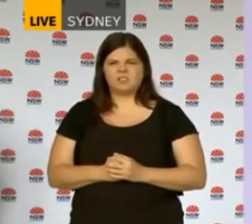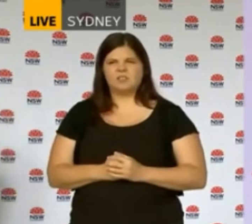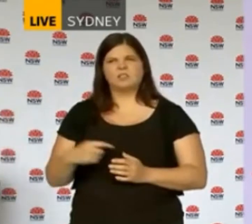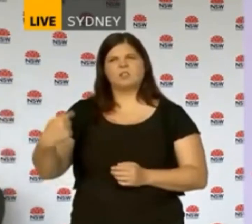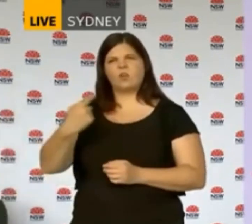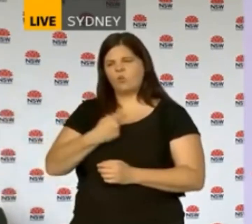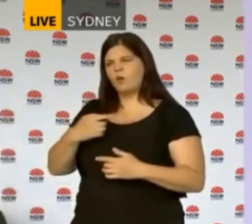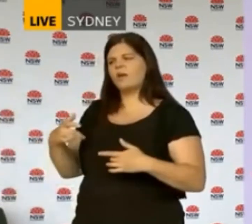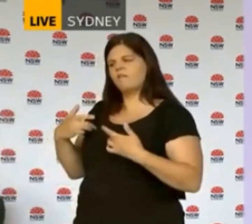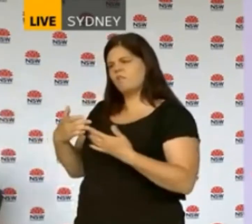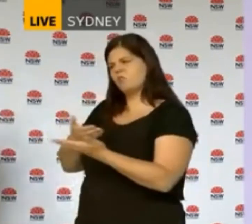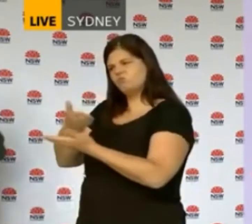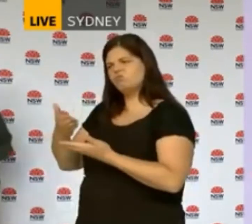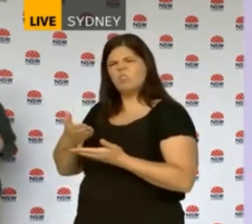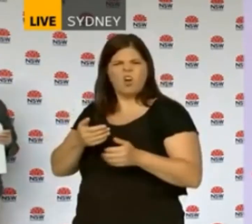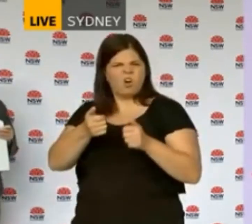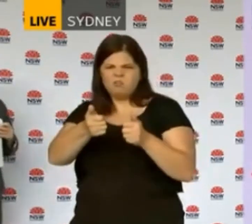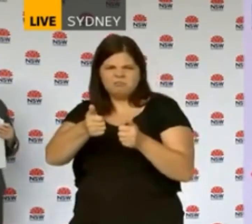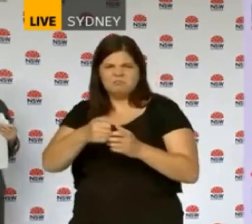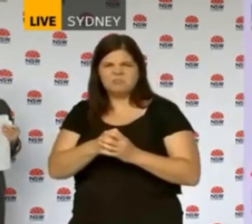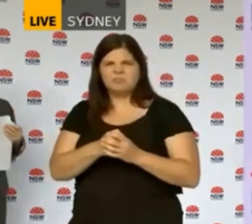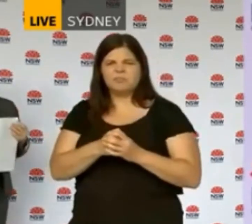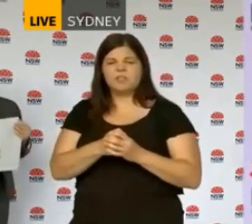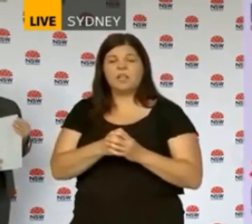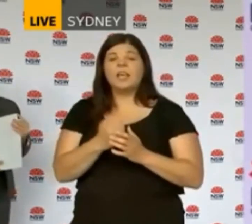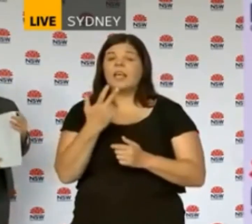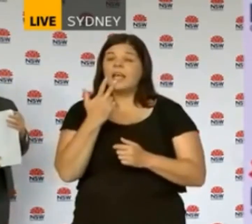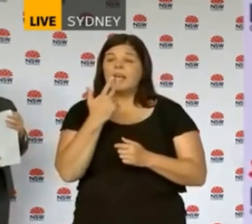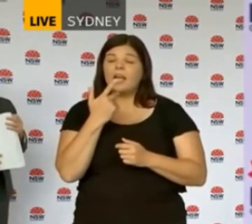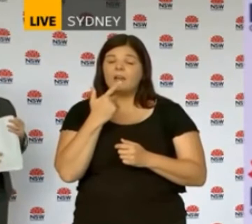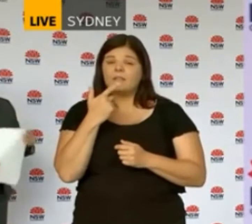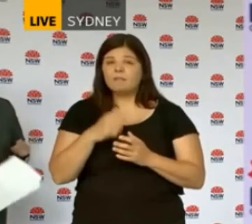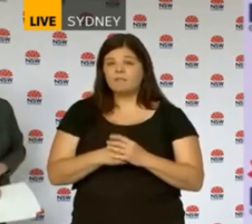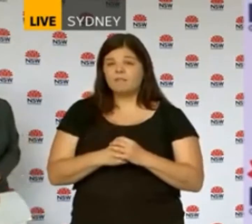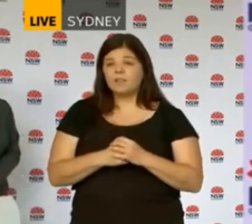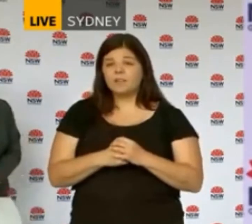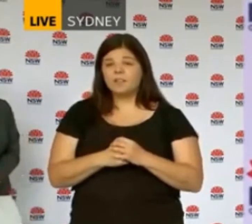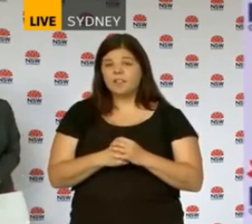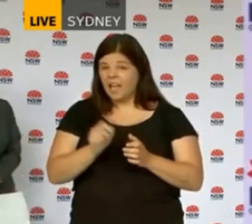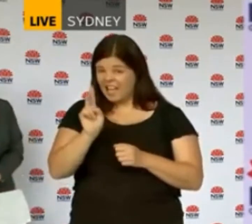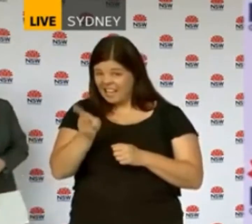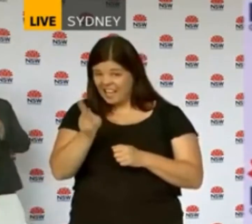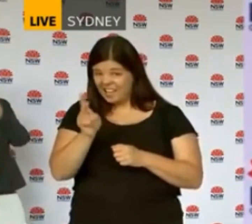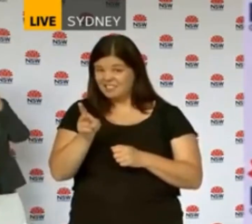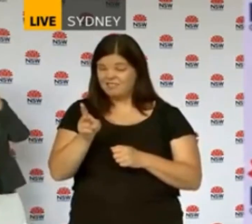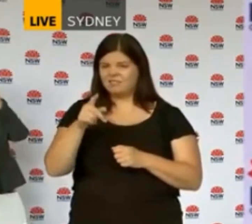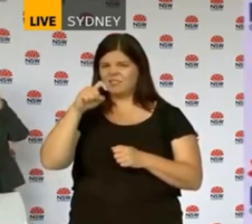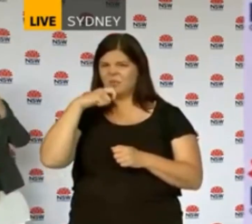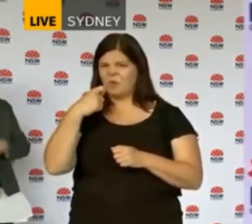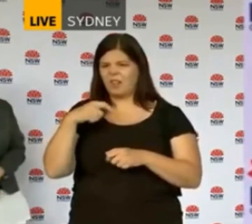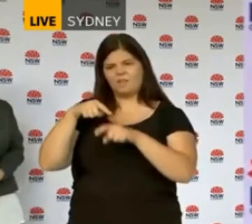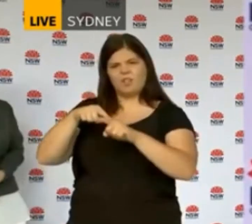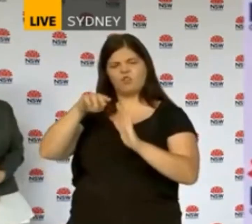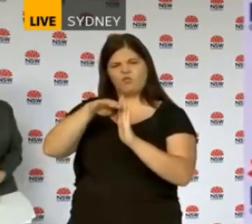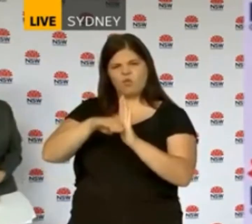sufficient confidence, that if we can expect a similar response from